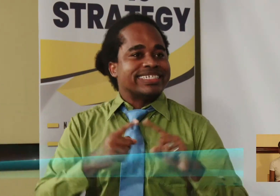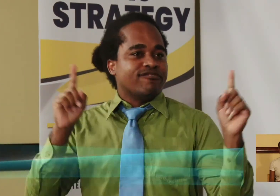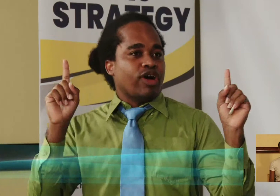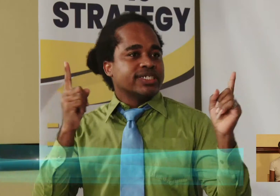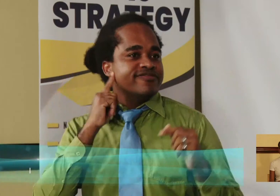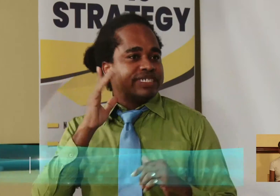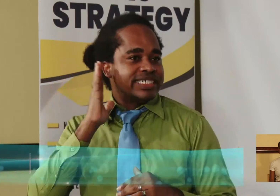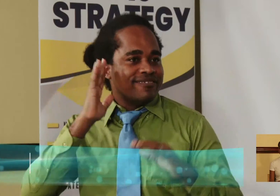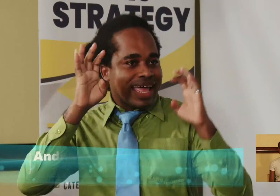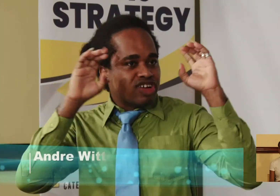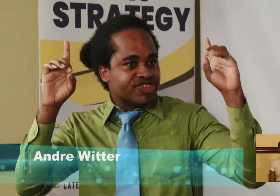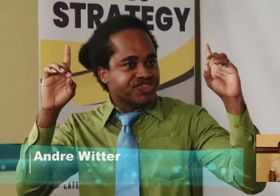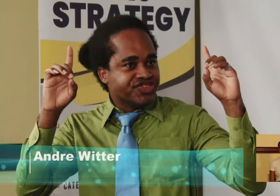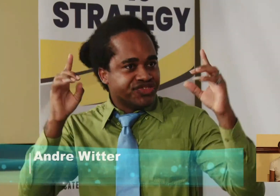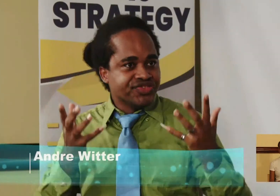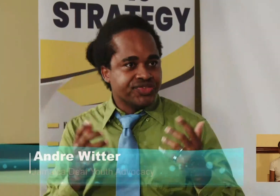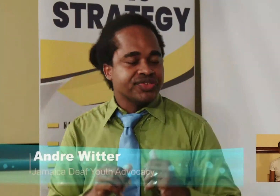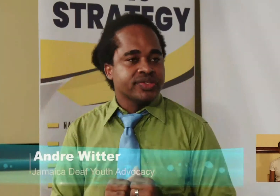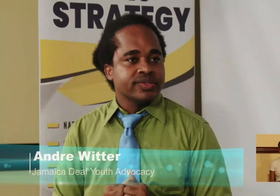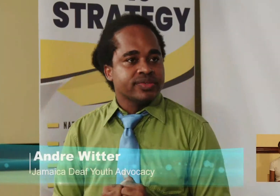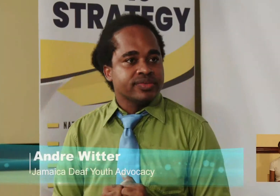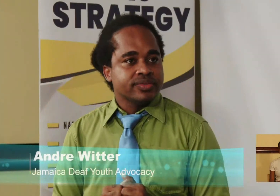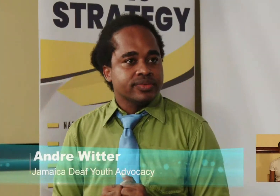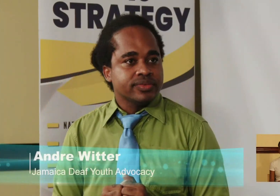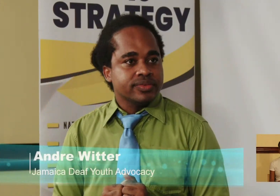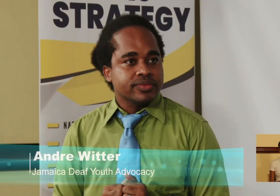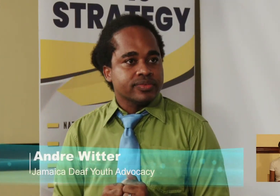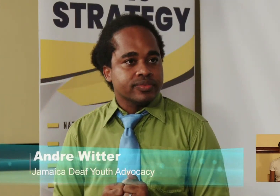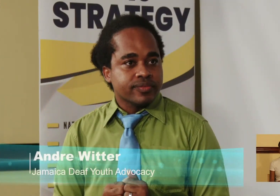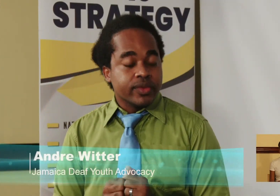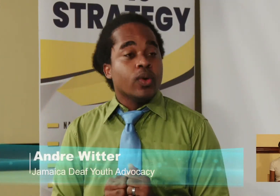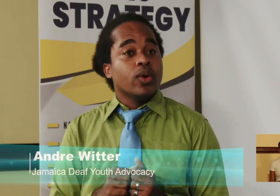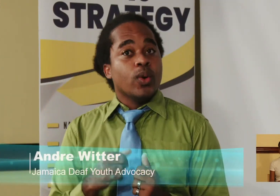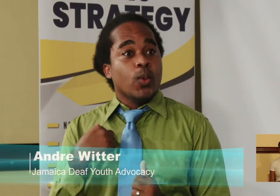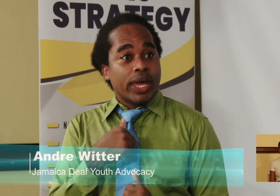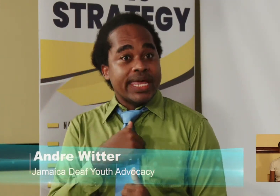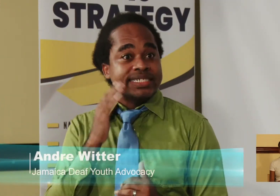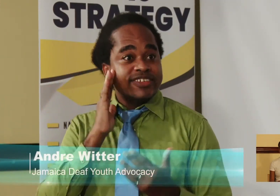and that's one way that we're making a difference for the deaf community.